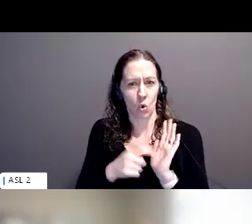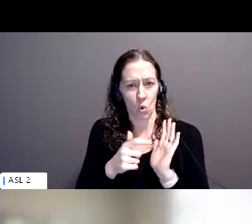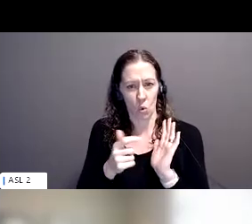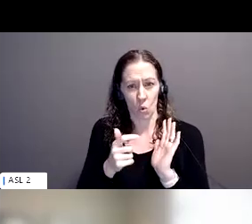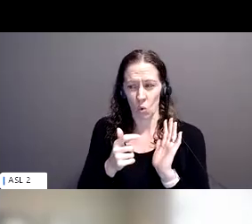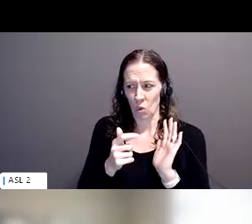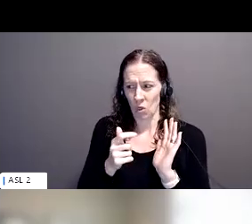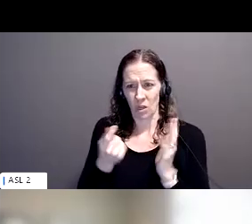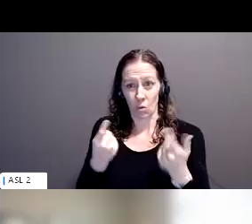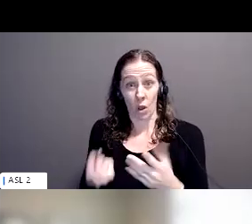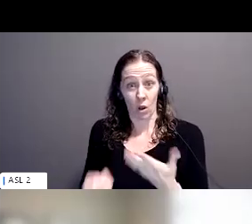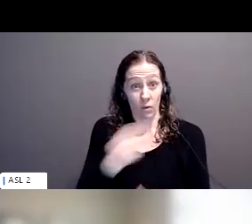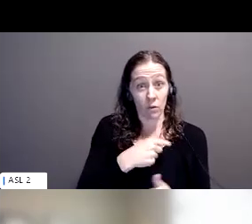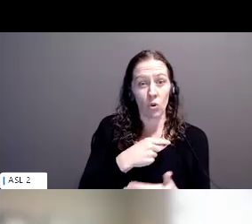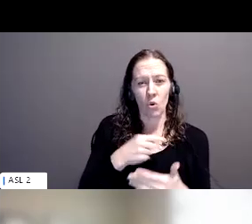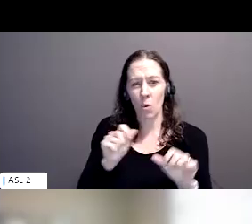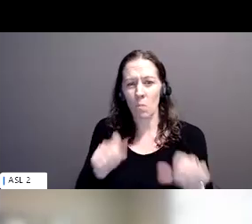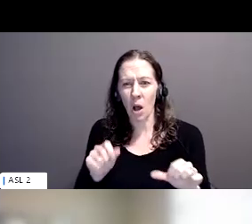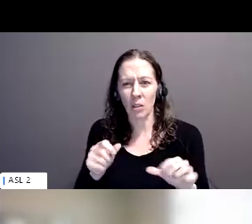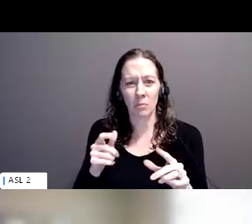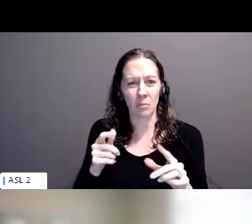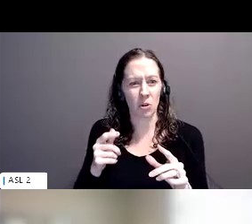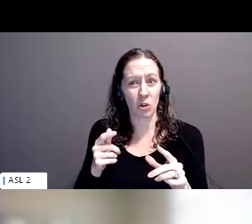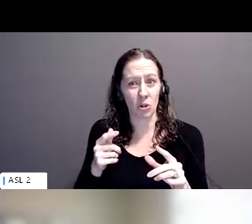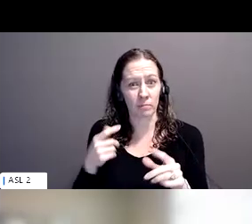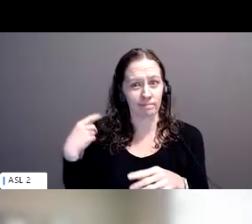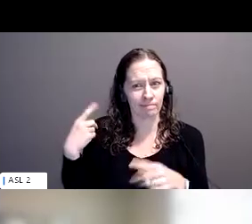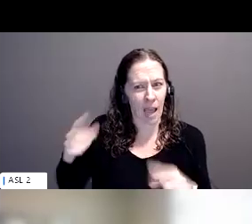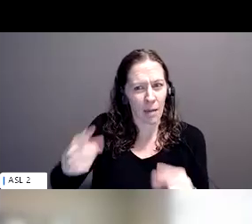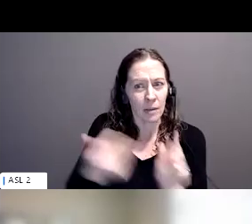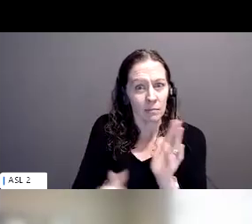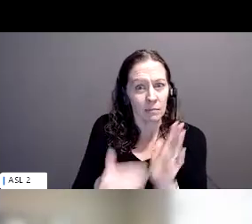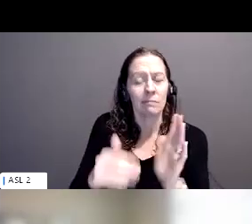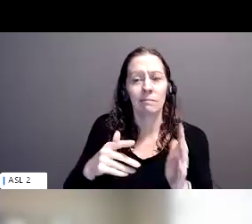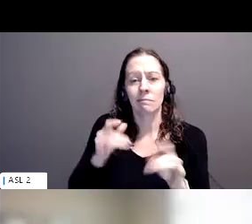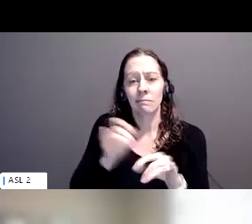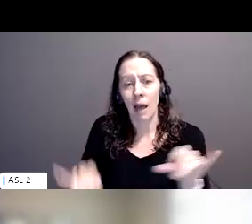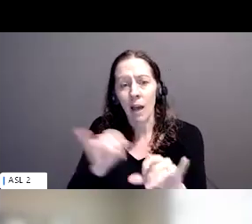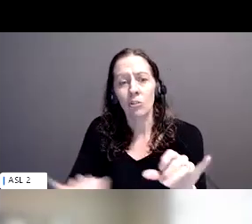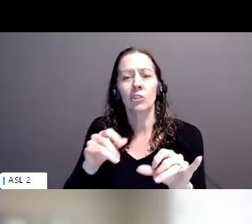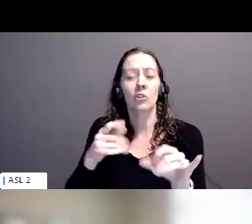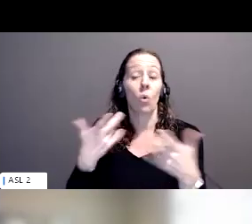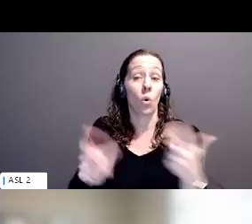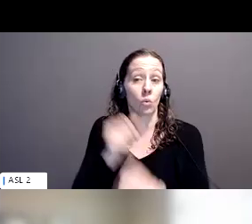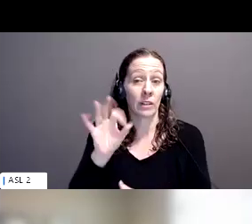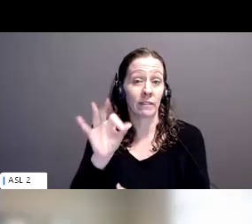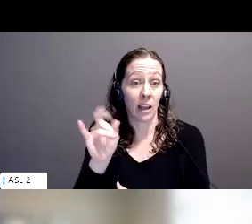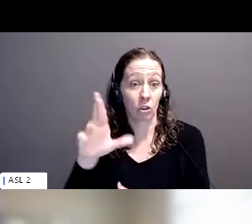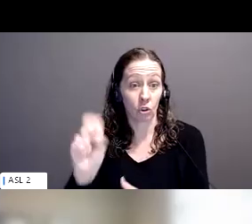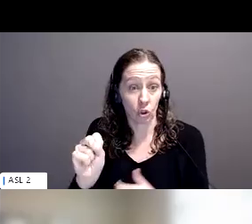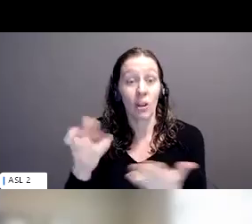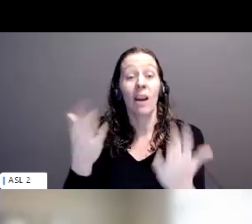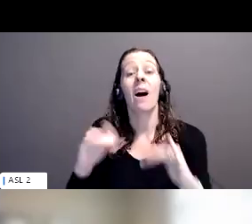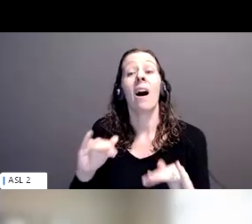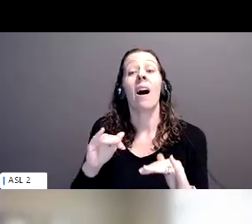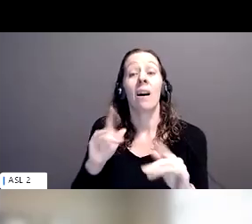cases reviewed. Then proceed to make recommendations arising out of the circumstances of the deaths to prevent